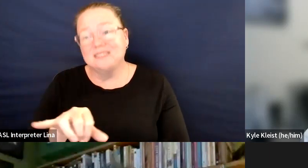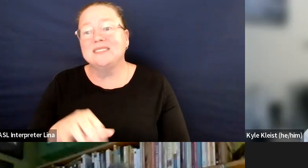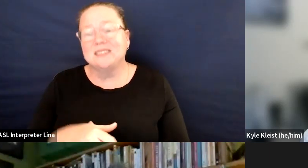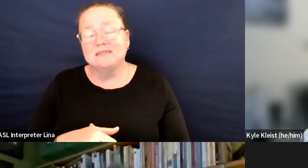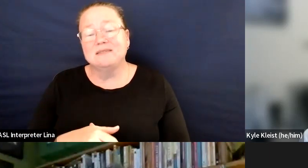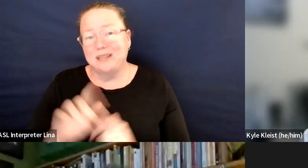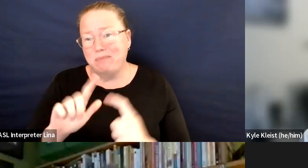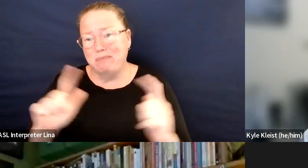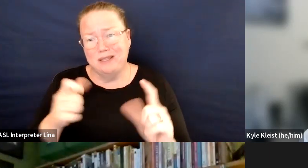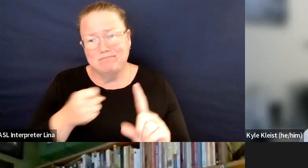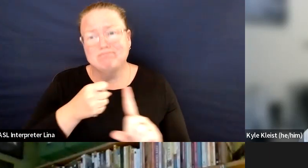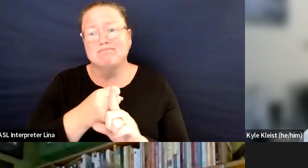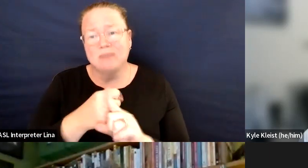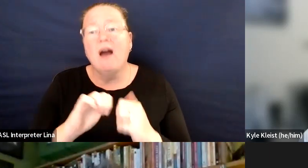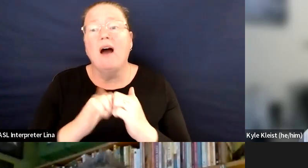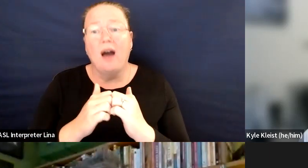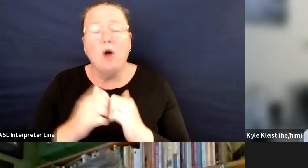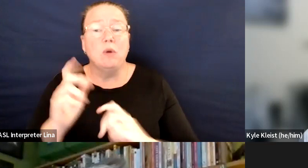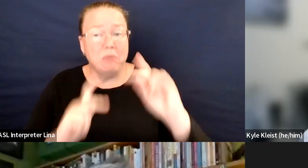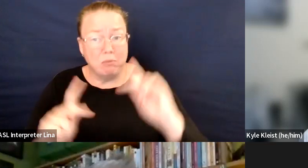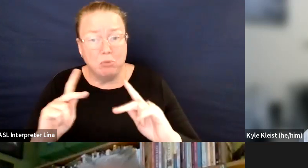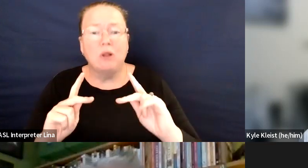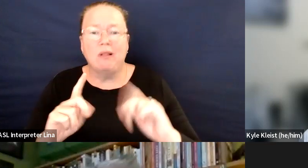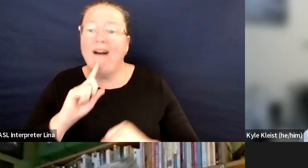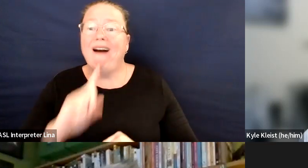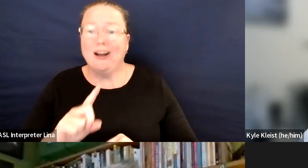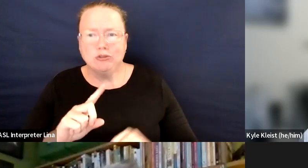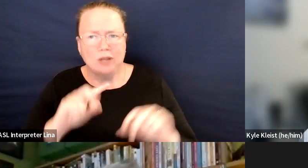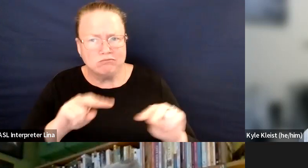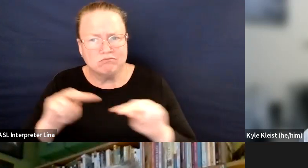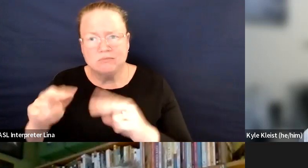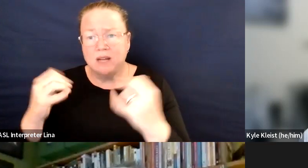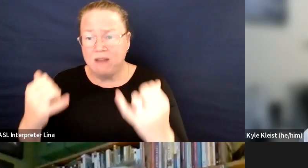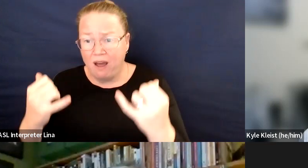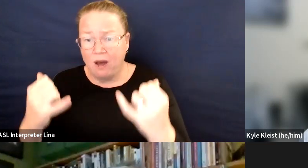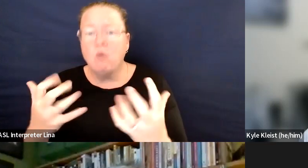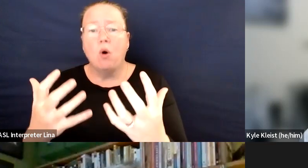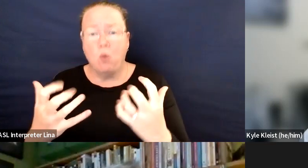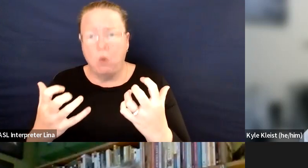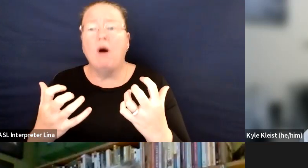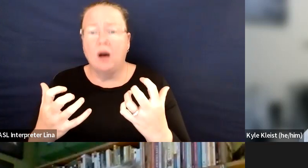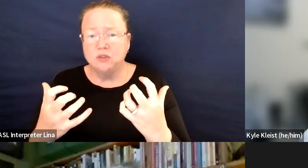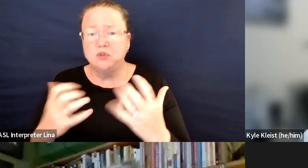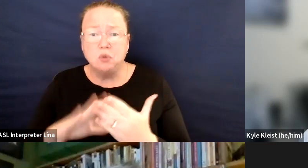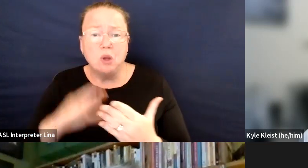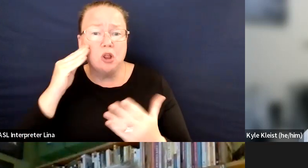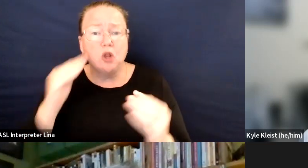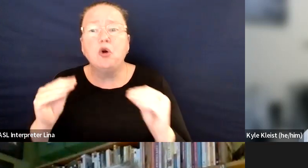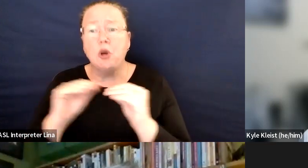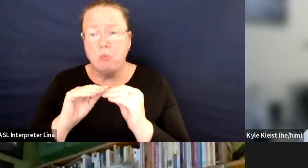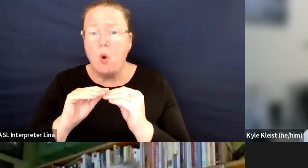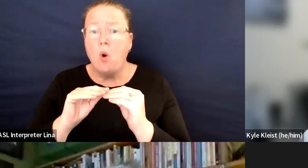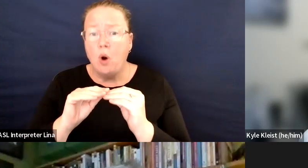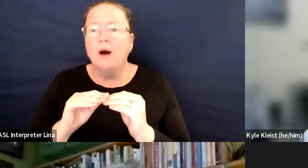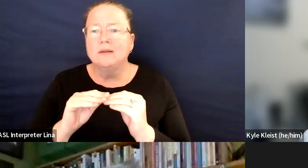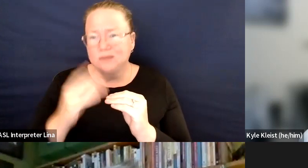made a big difference in how people actually look at it now and want to learn more about it just by